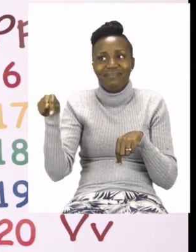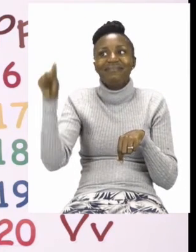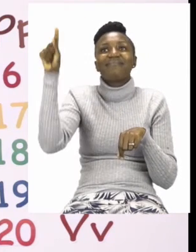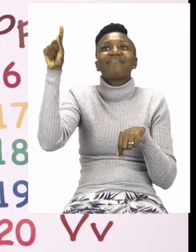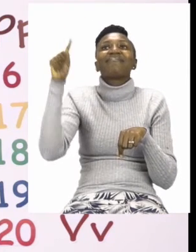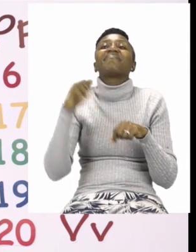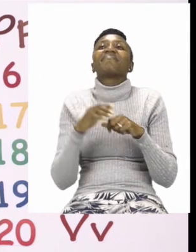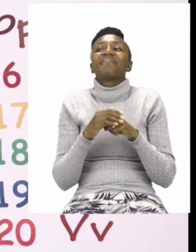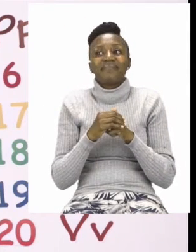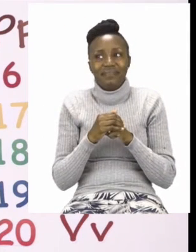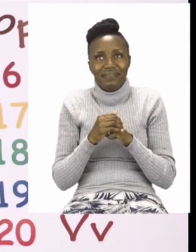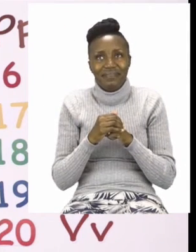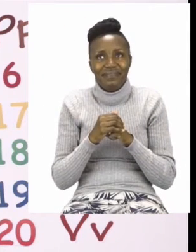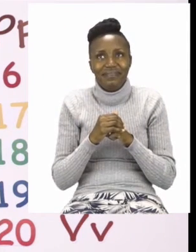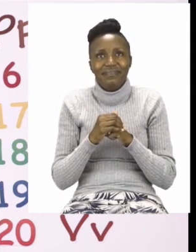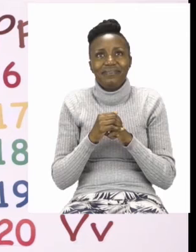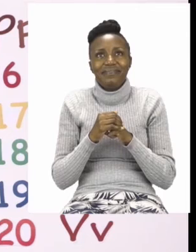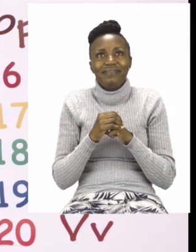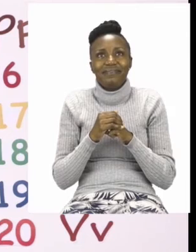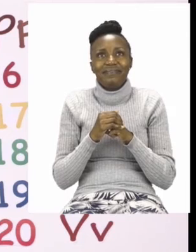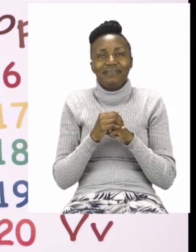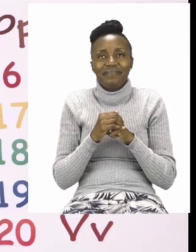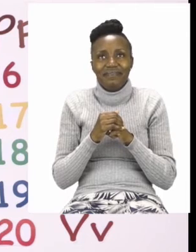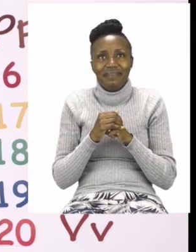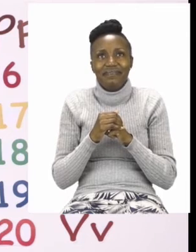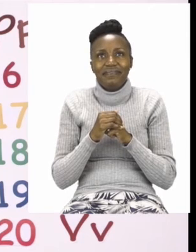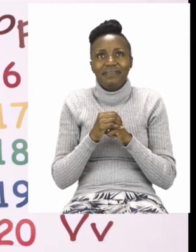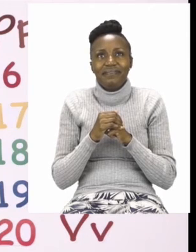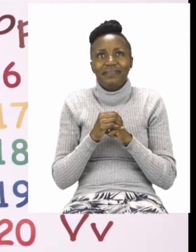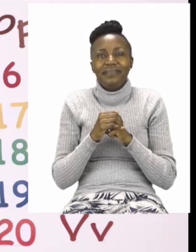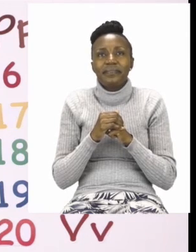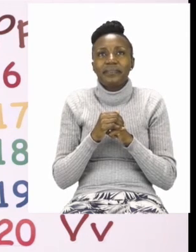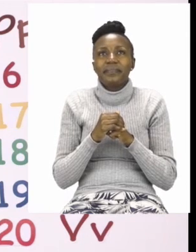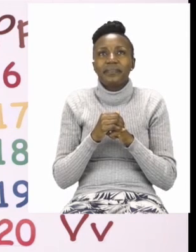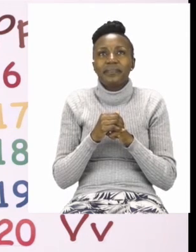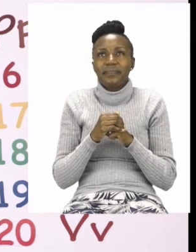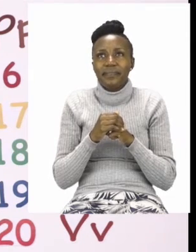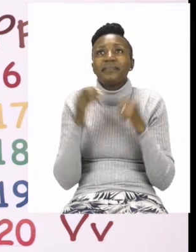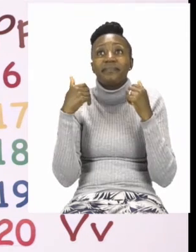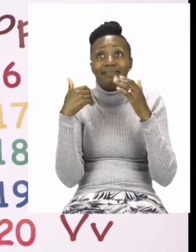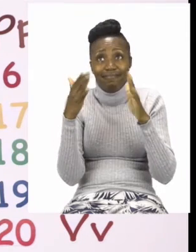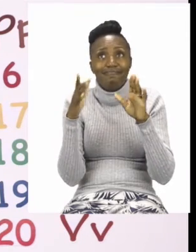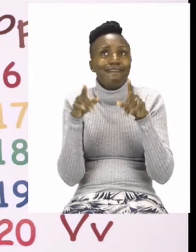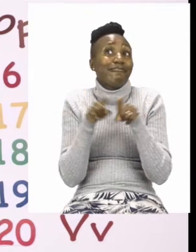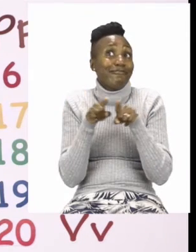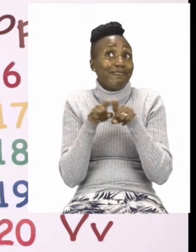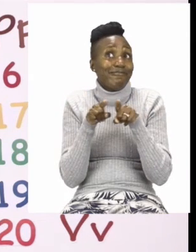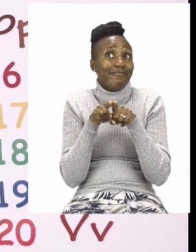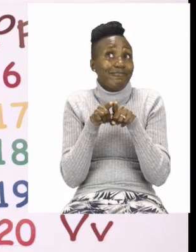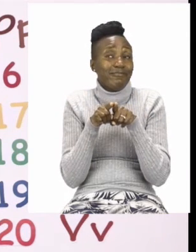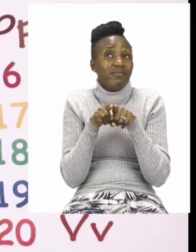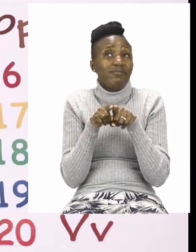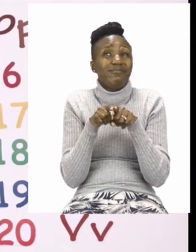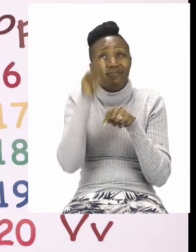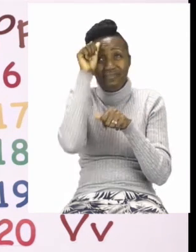down is zagging. So we call it the zigzag pattern. We're going to start the same way. The rules are still